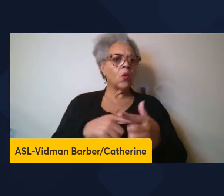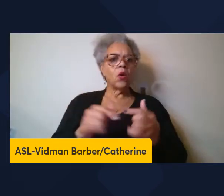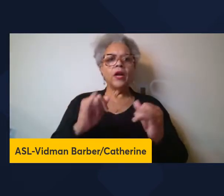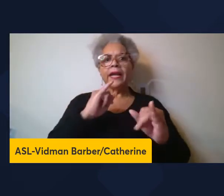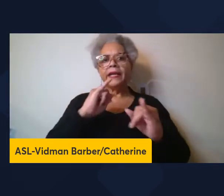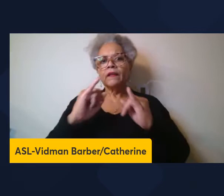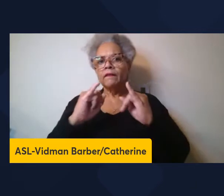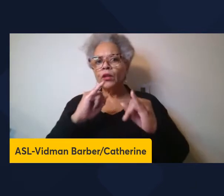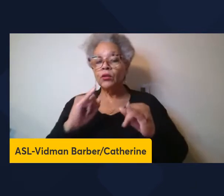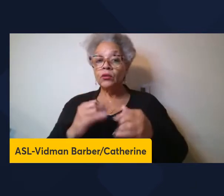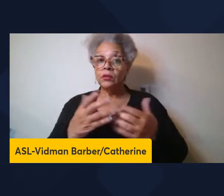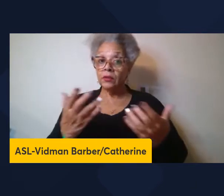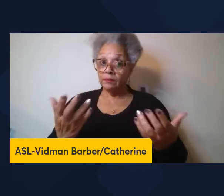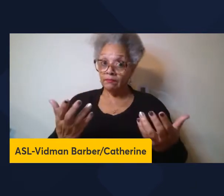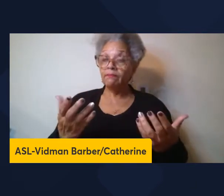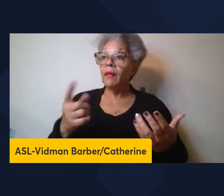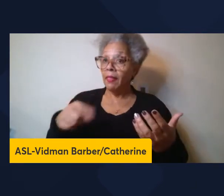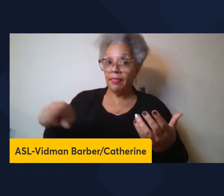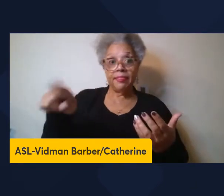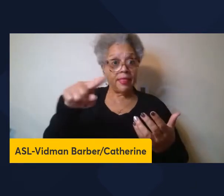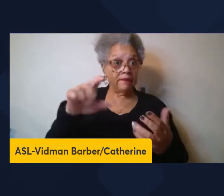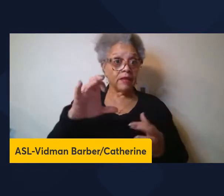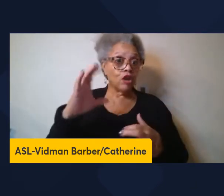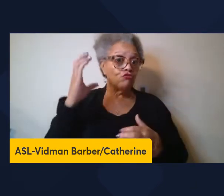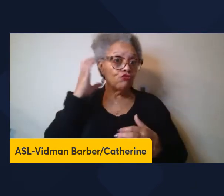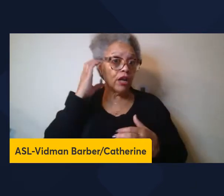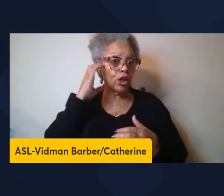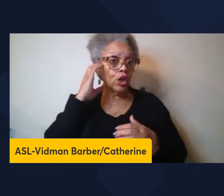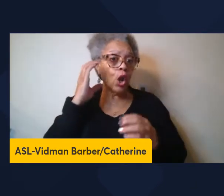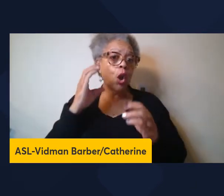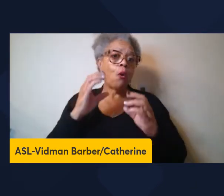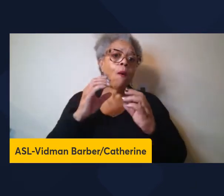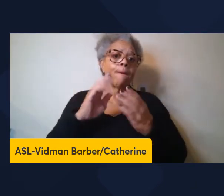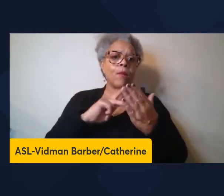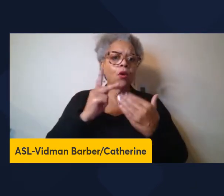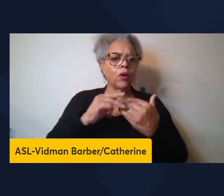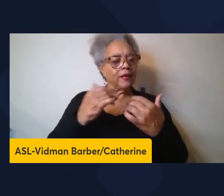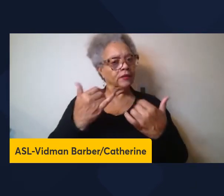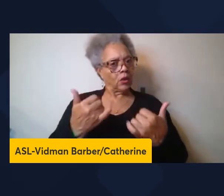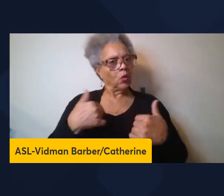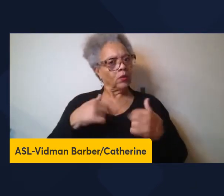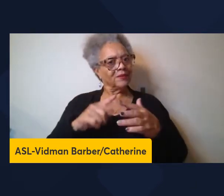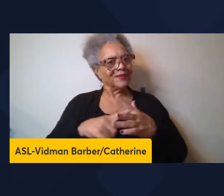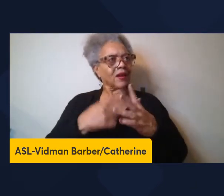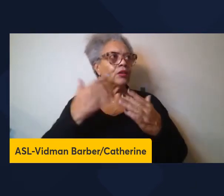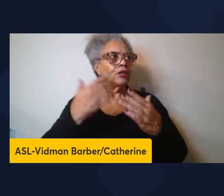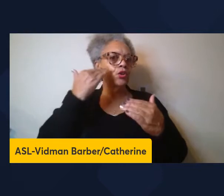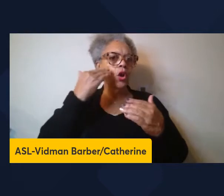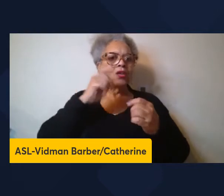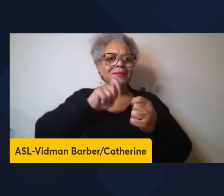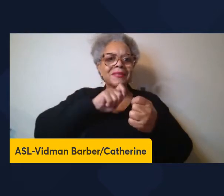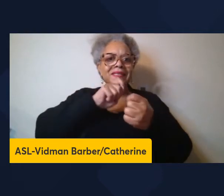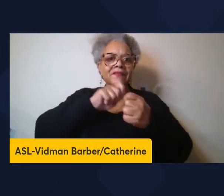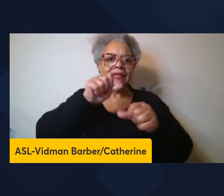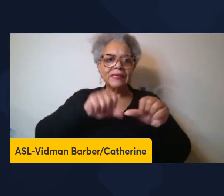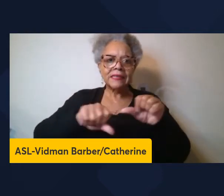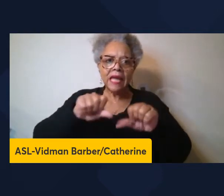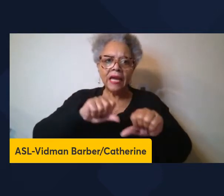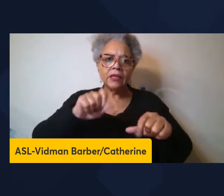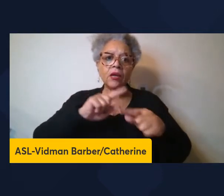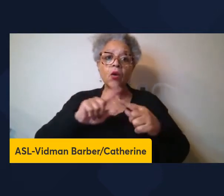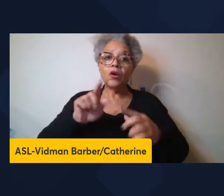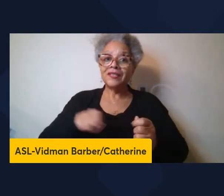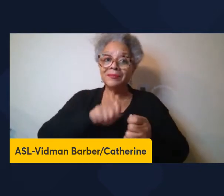interviews. They've done radio programs, and so we begin to know specific scientists or specific